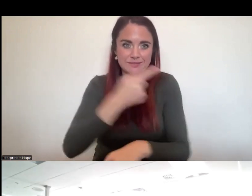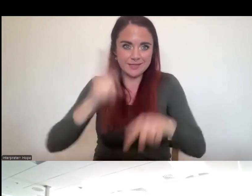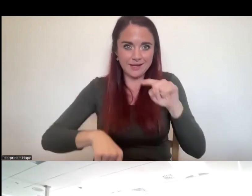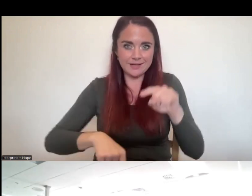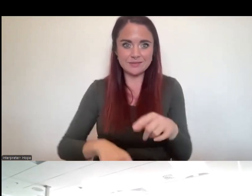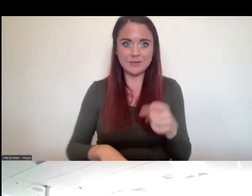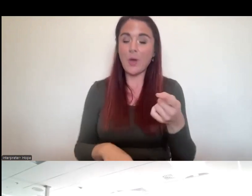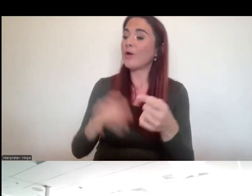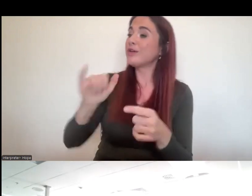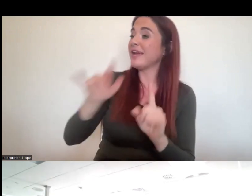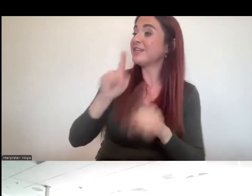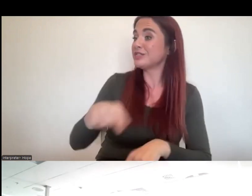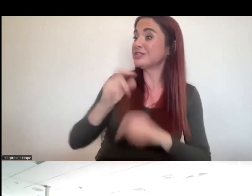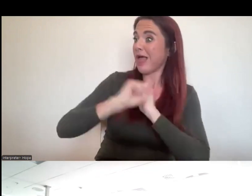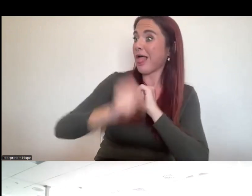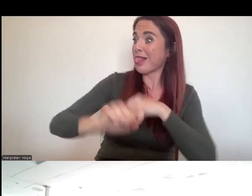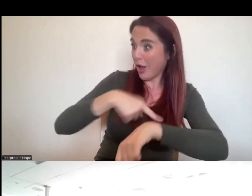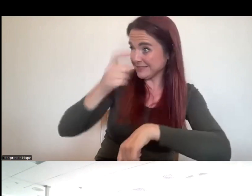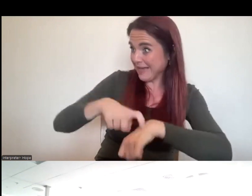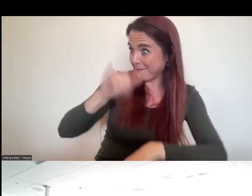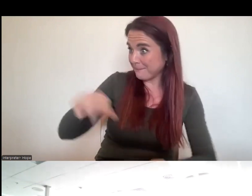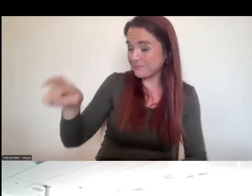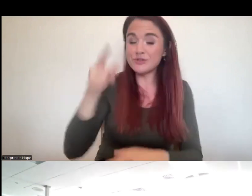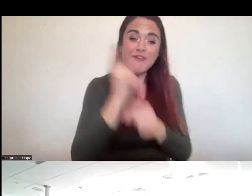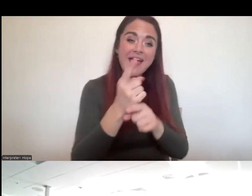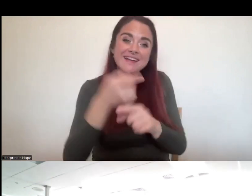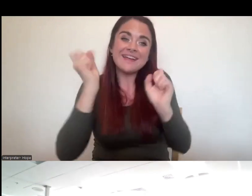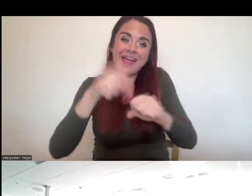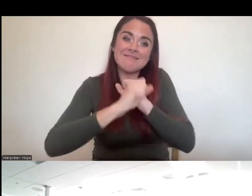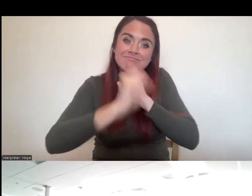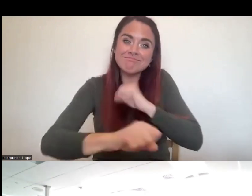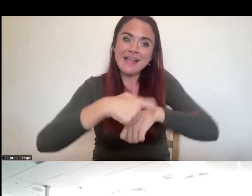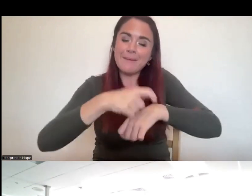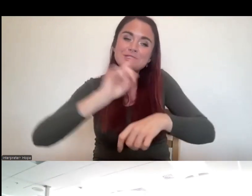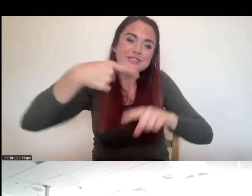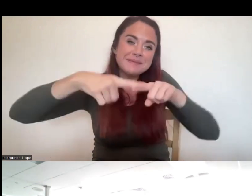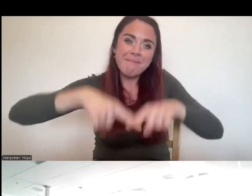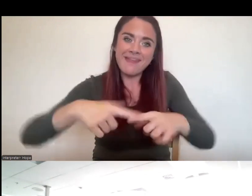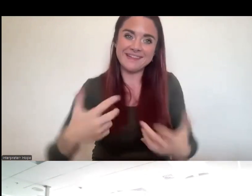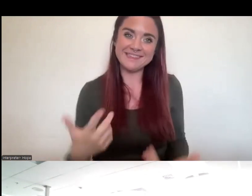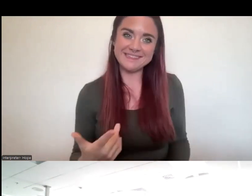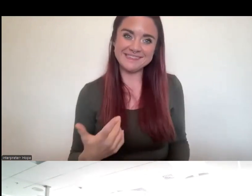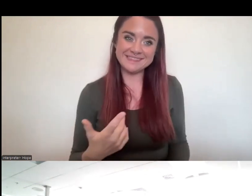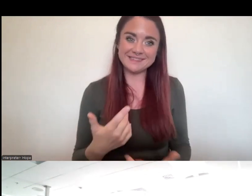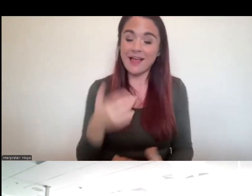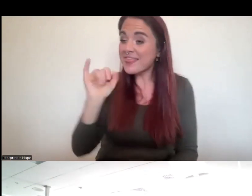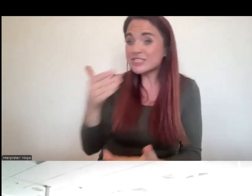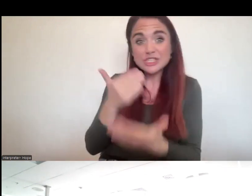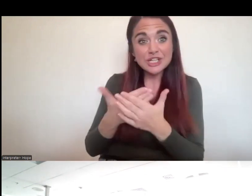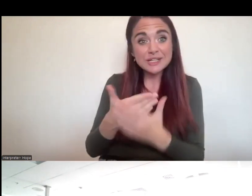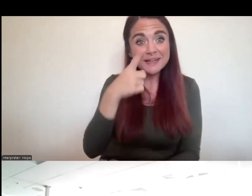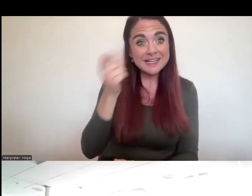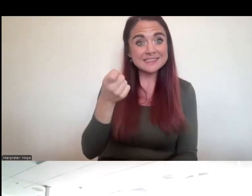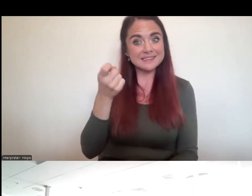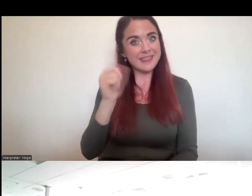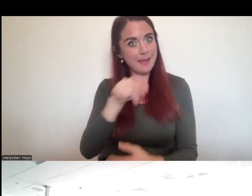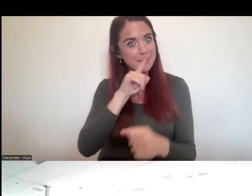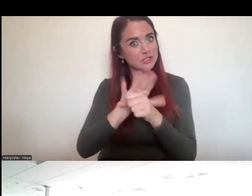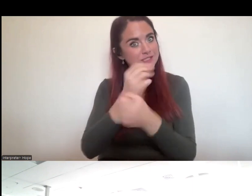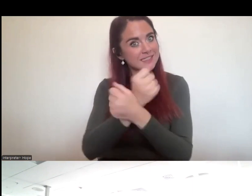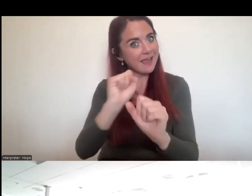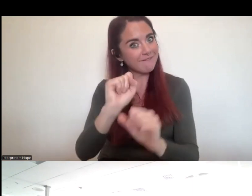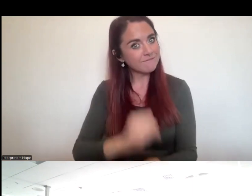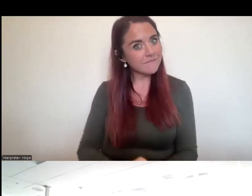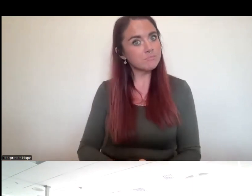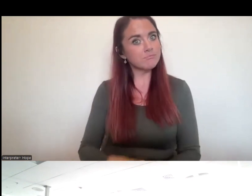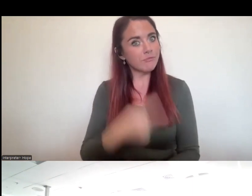time. Yeah, it can take some time. It depends. Like, Well, that's good too, because then it makes sure that it's safe to be